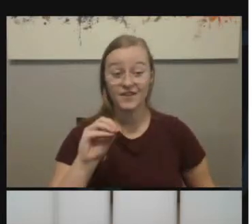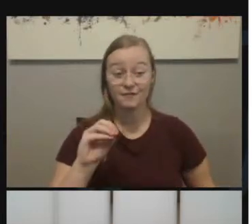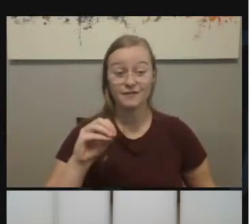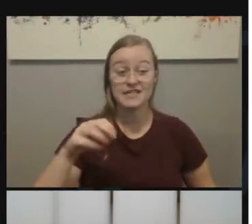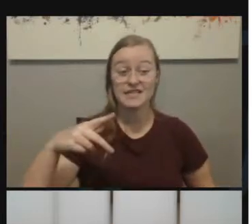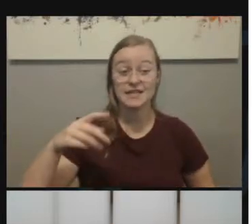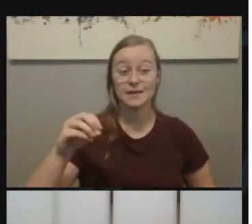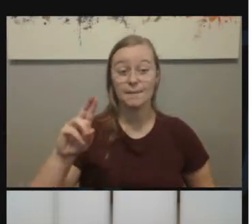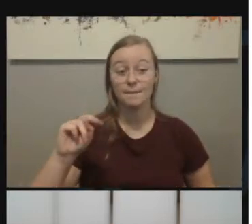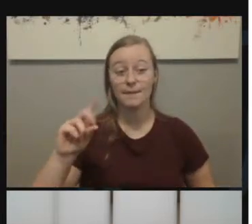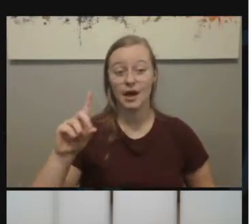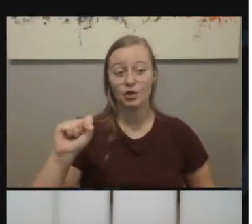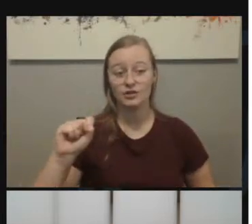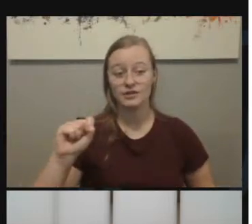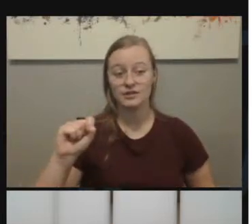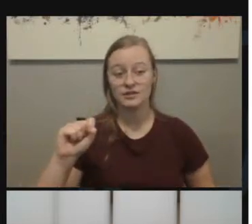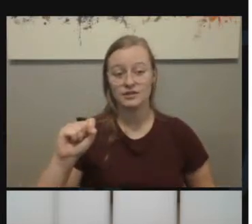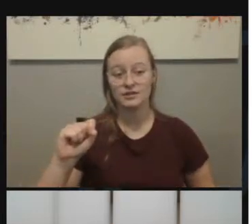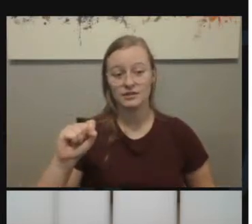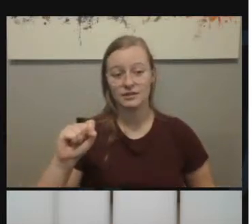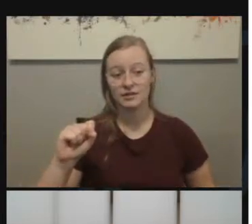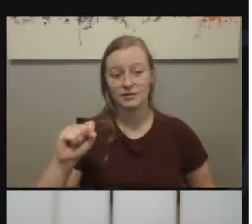in specie,